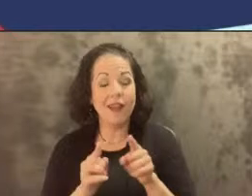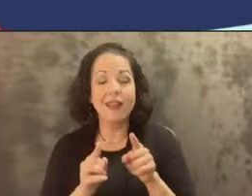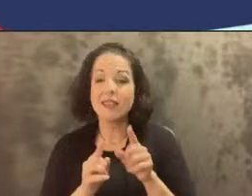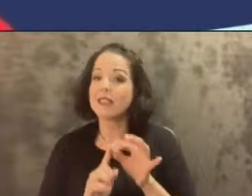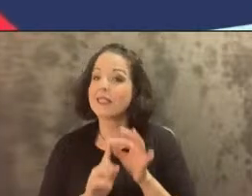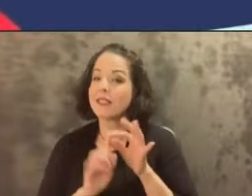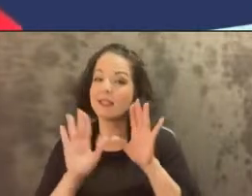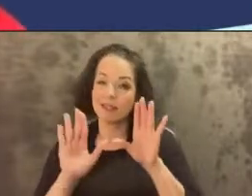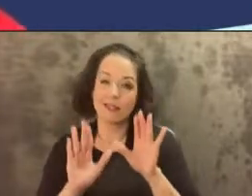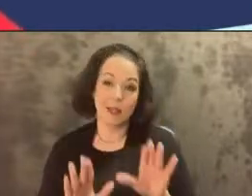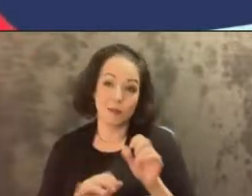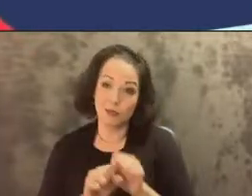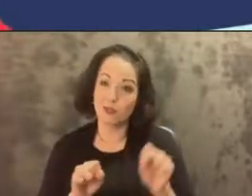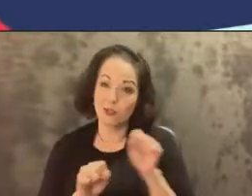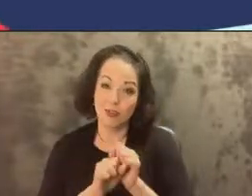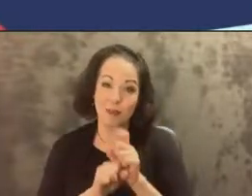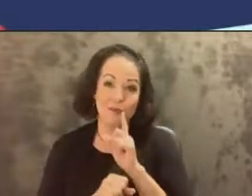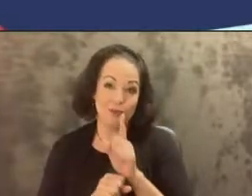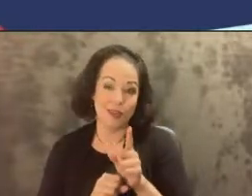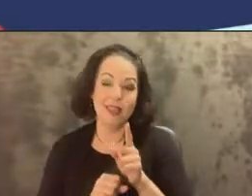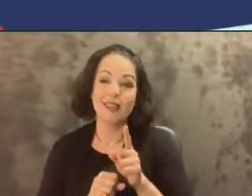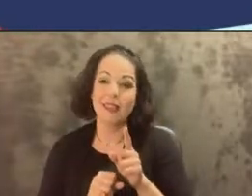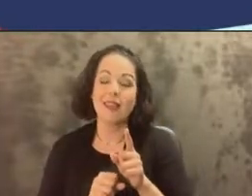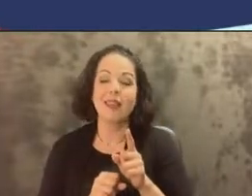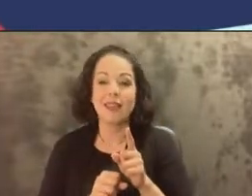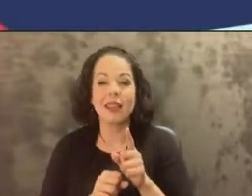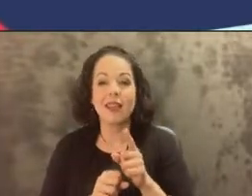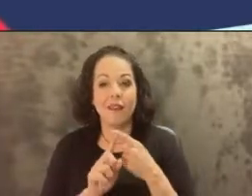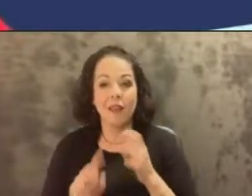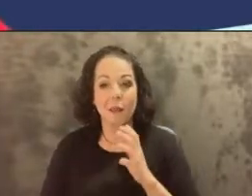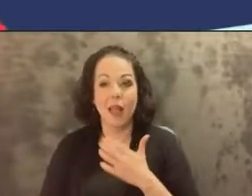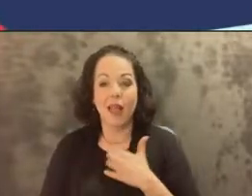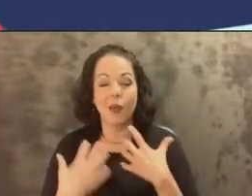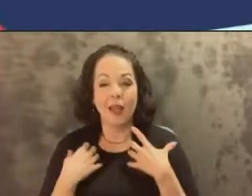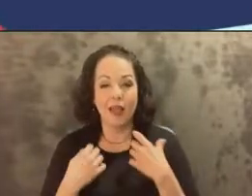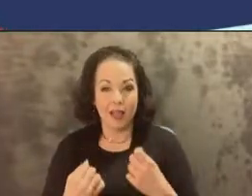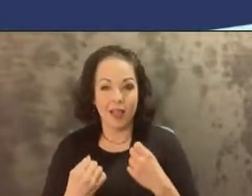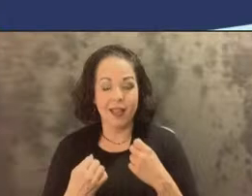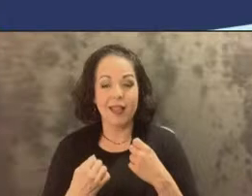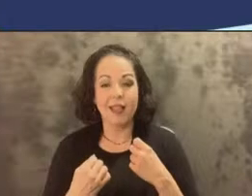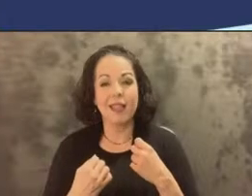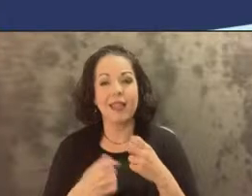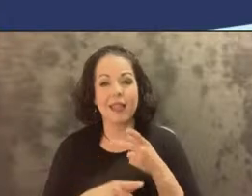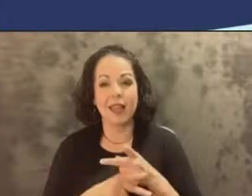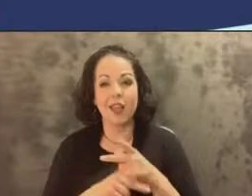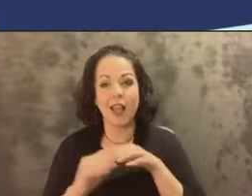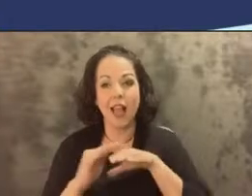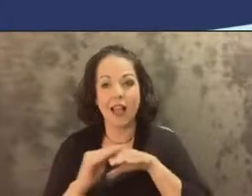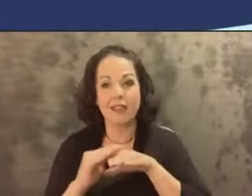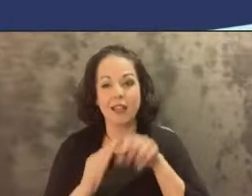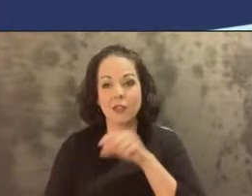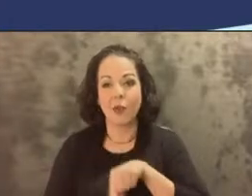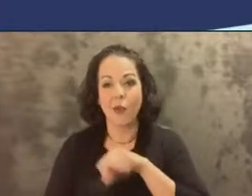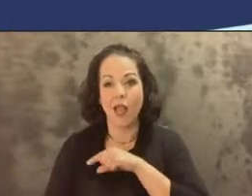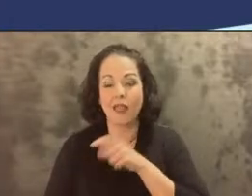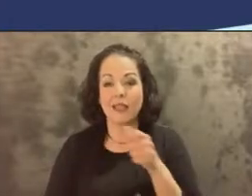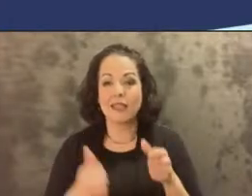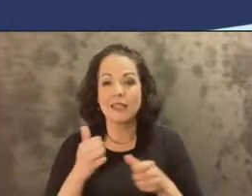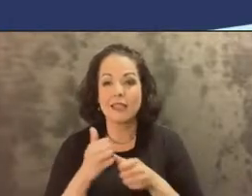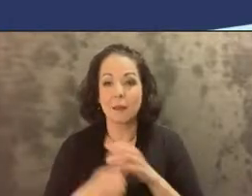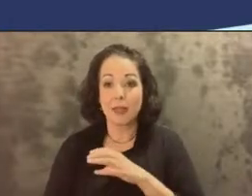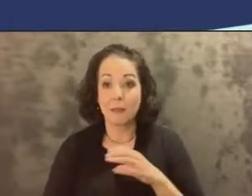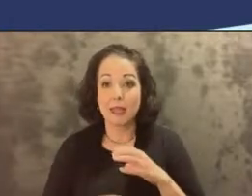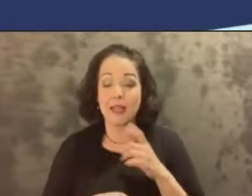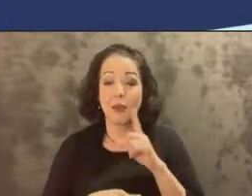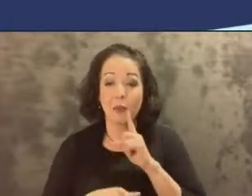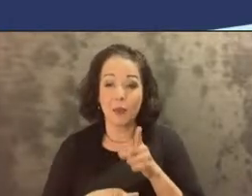job, really, done by our Health Care Access and Quality Subcommittee. It is